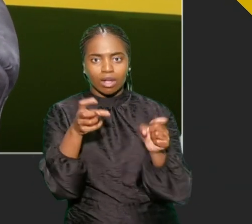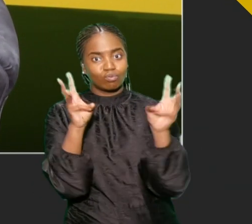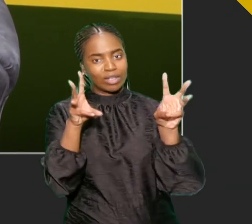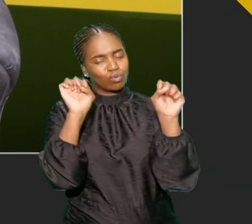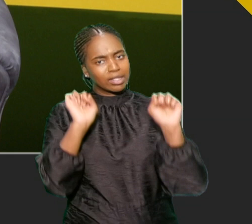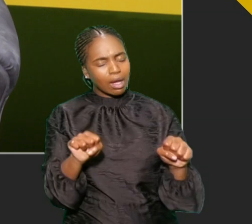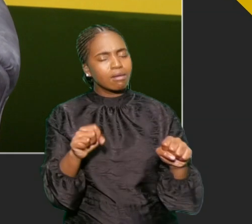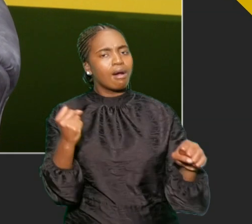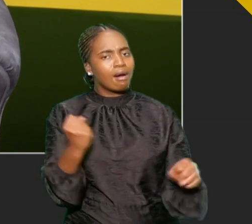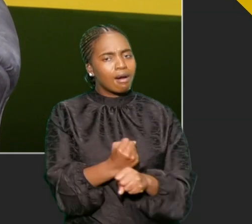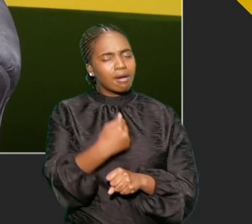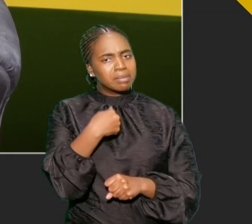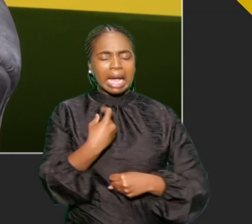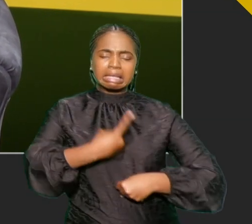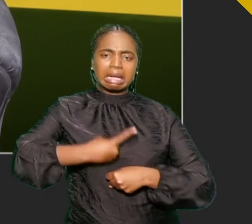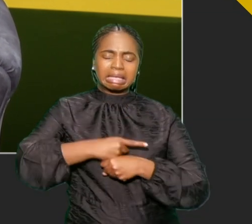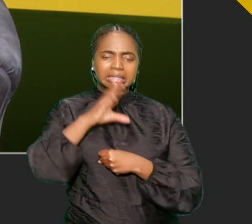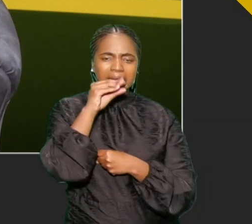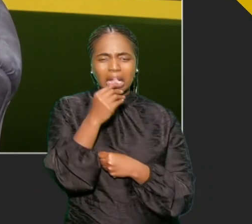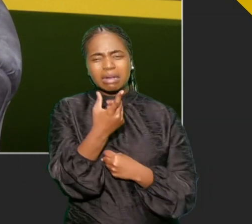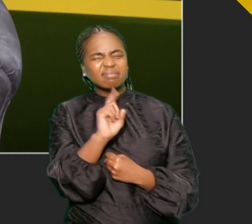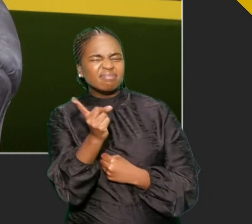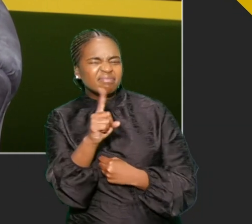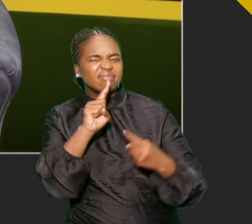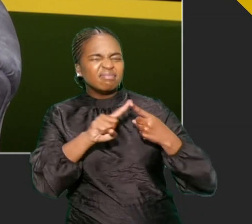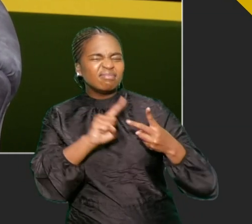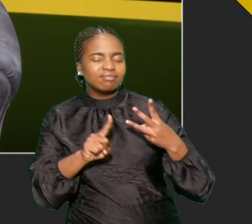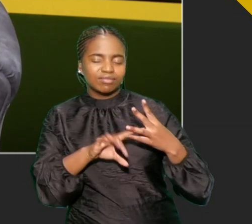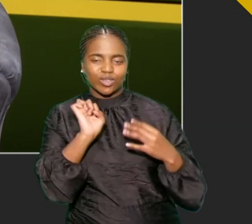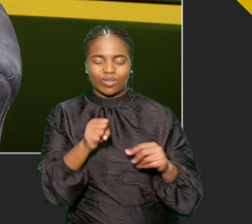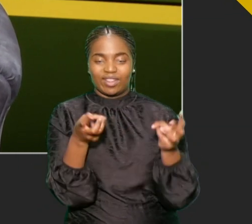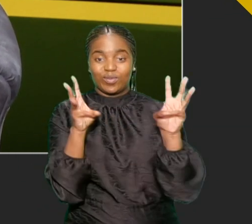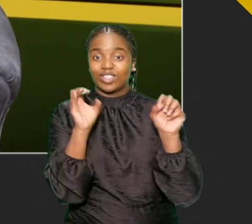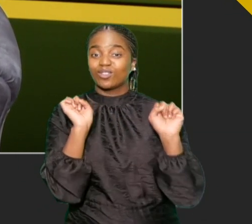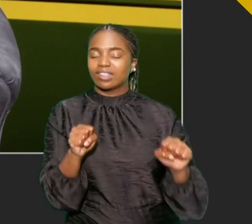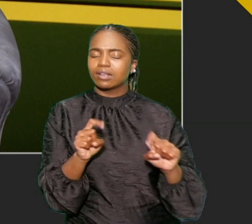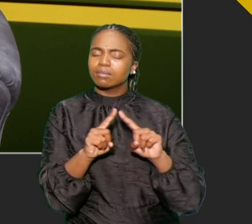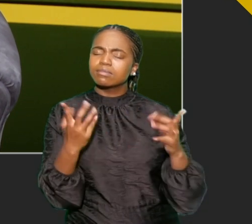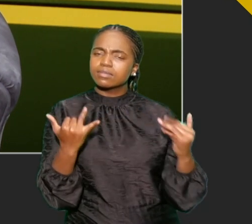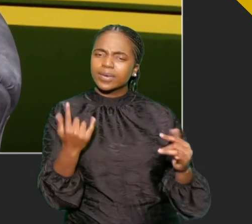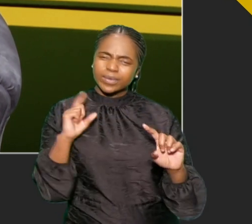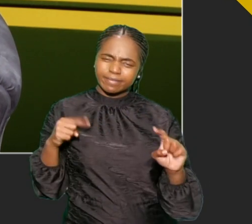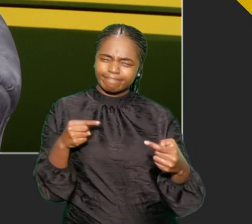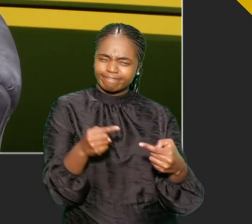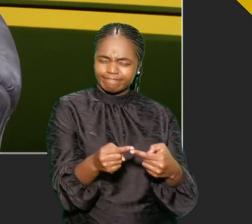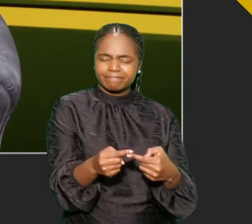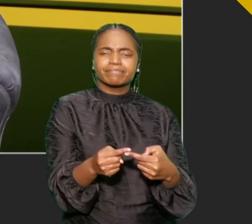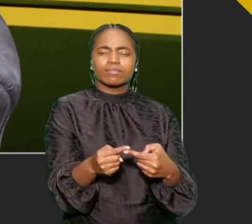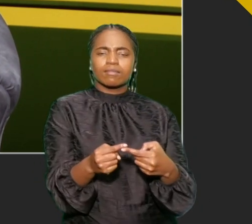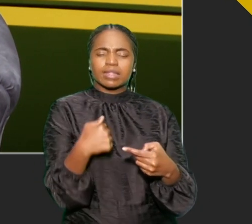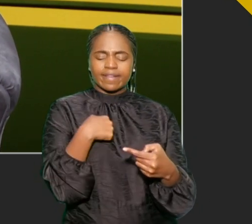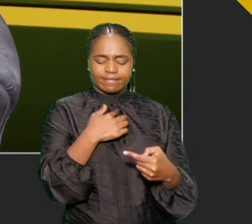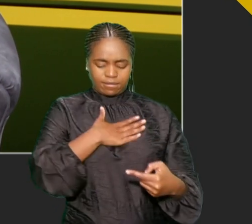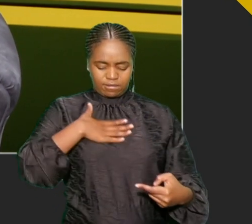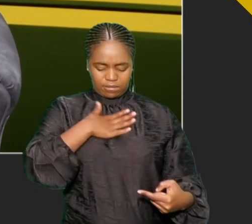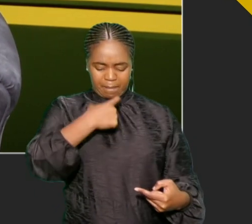the conversations we've been having and even other shows this season. Kota Lasa Skulma Kona, we're speaking about the reflecting point and understanding of imizwa